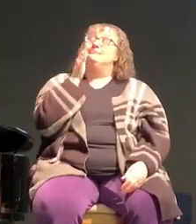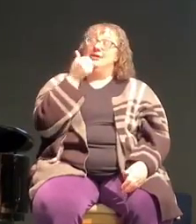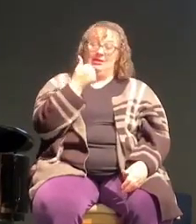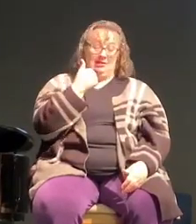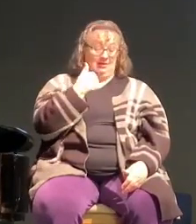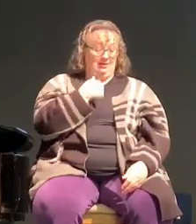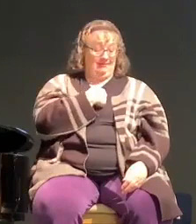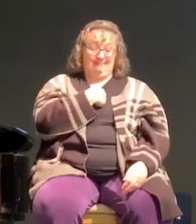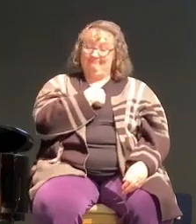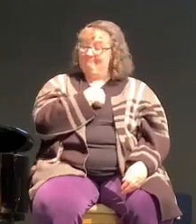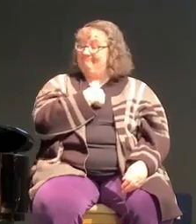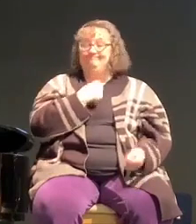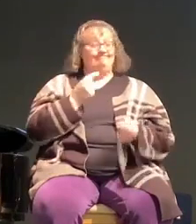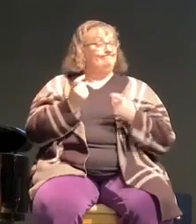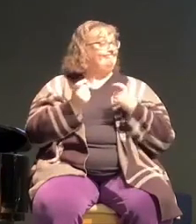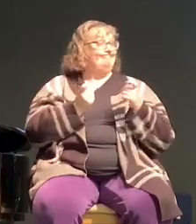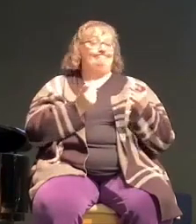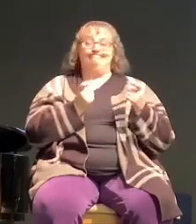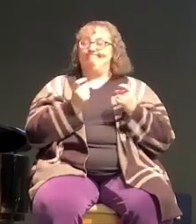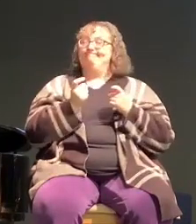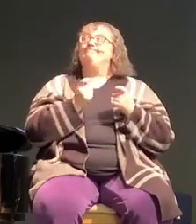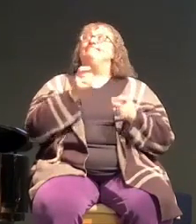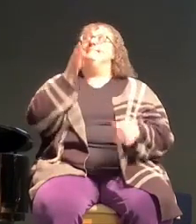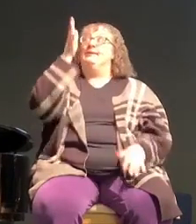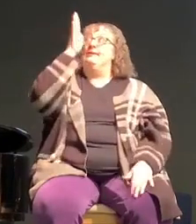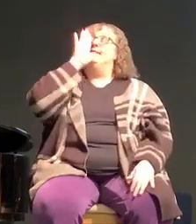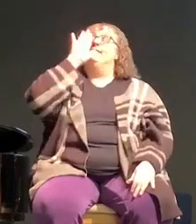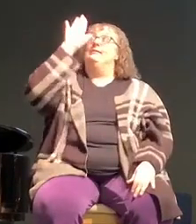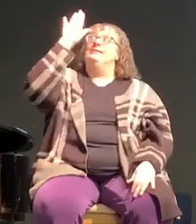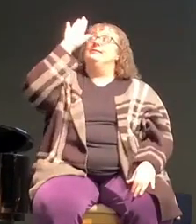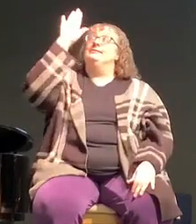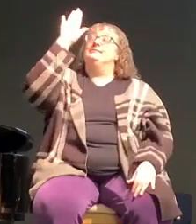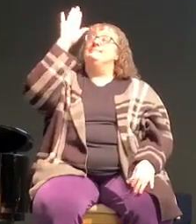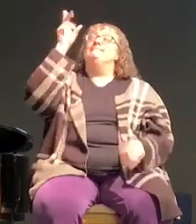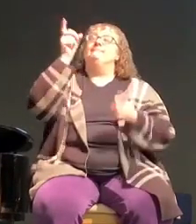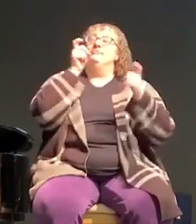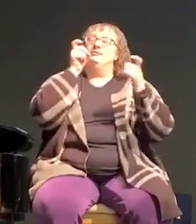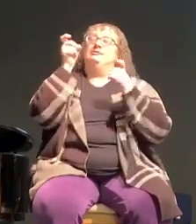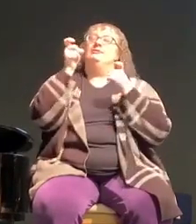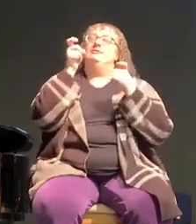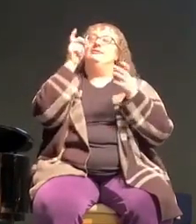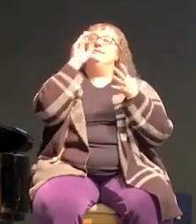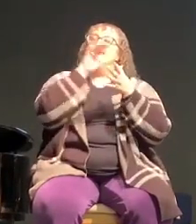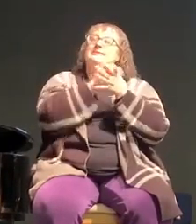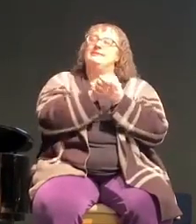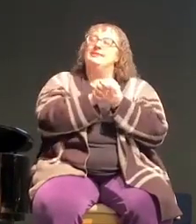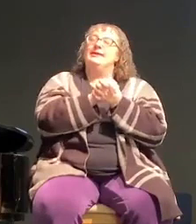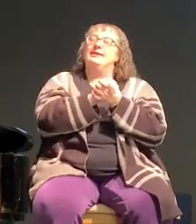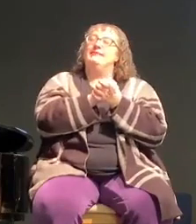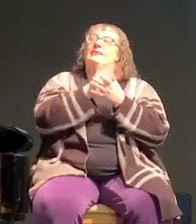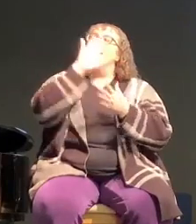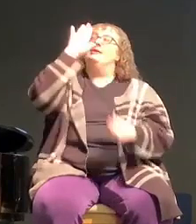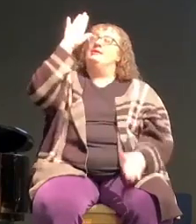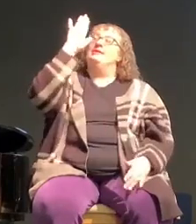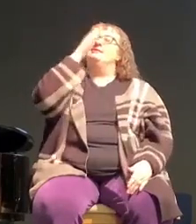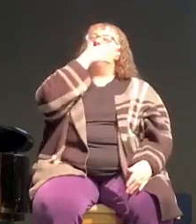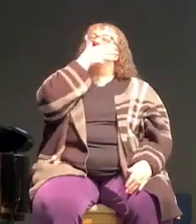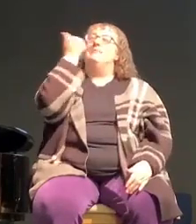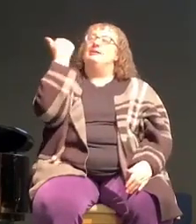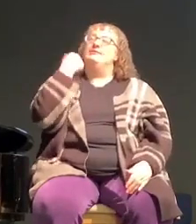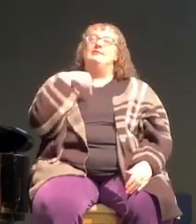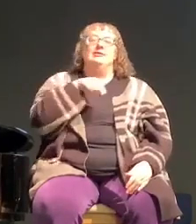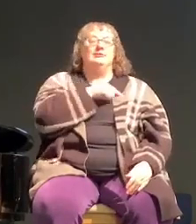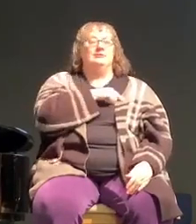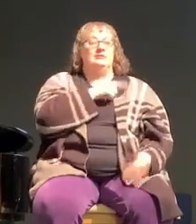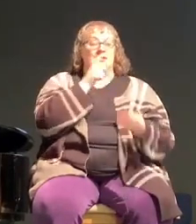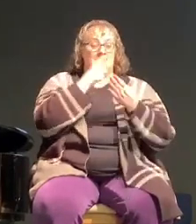am not in control, but God's in control. And we're believing that He is what is best for us.